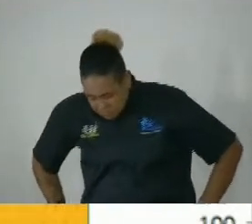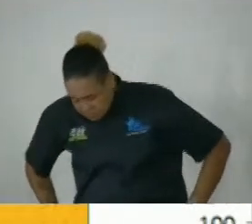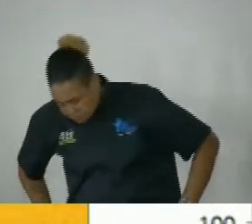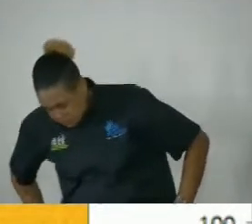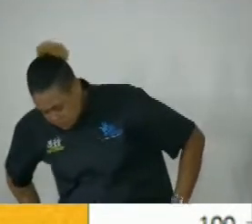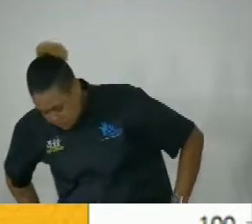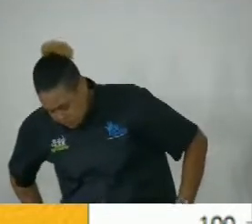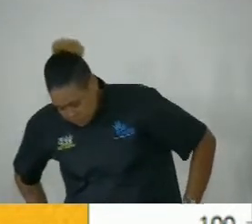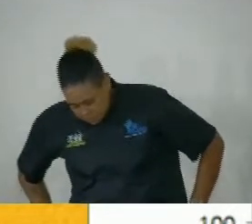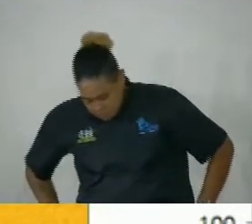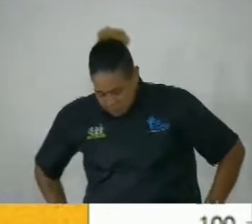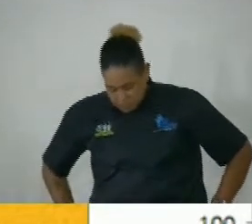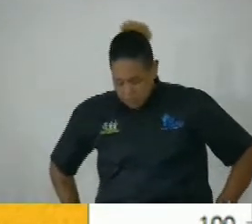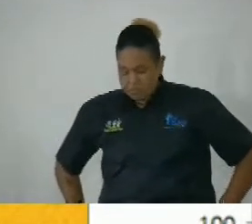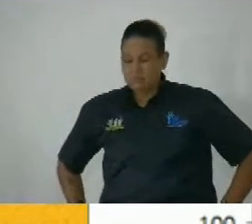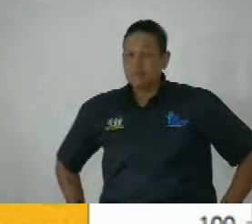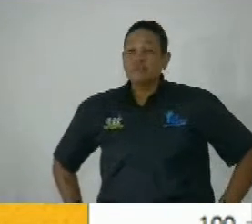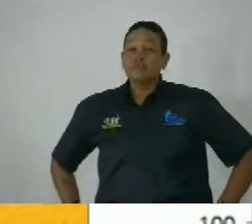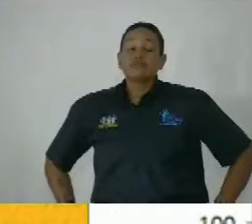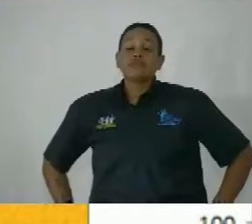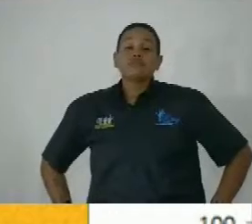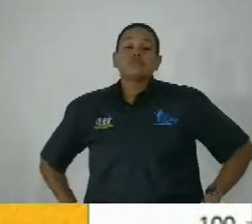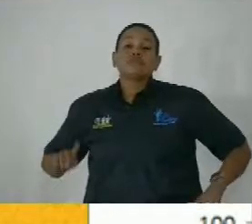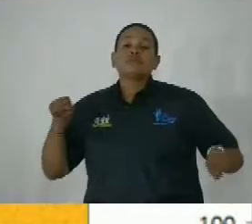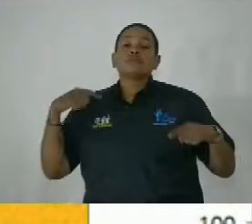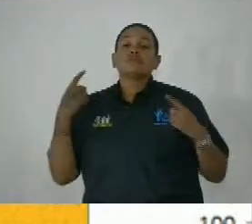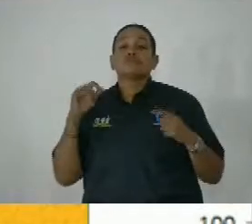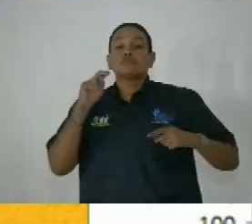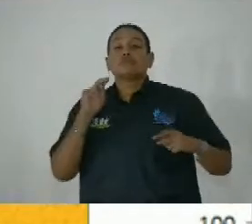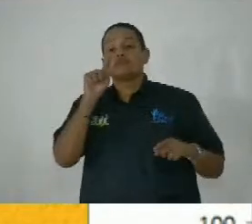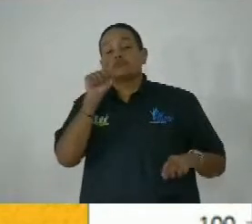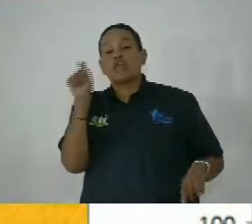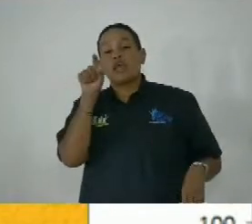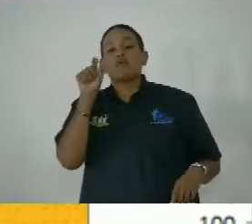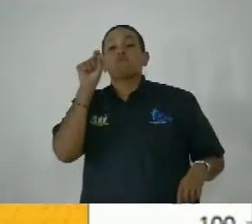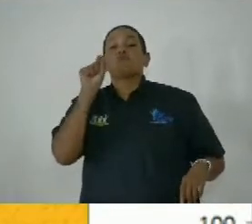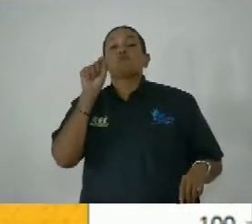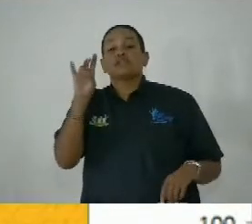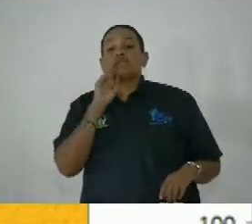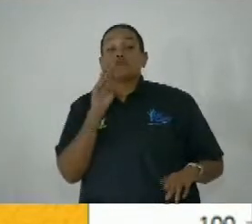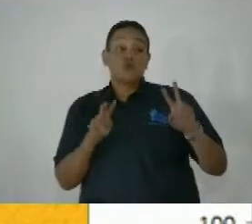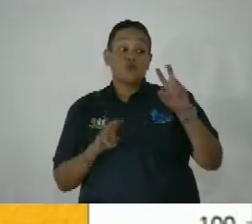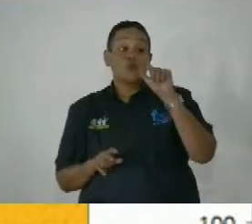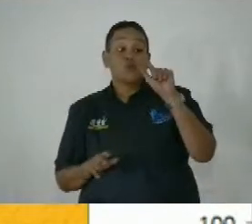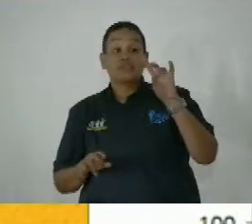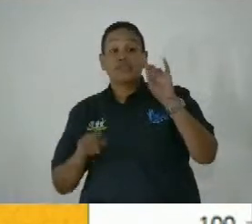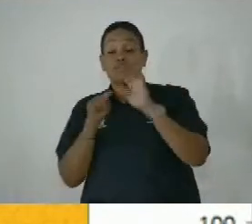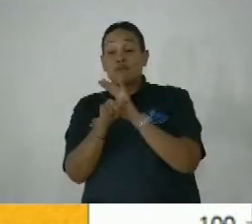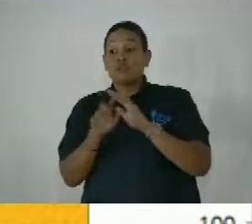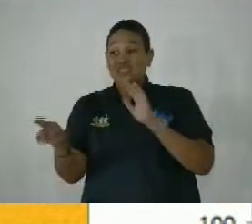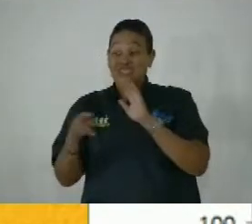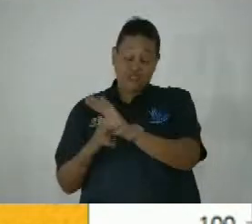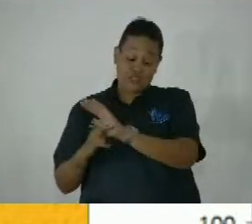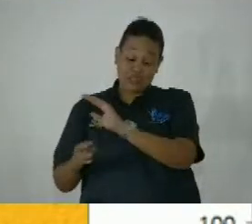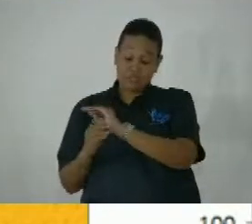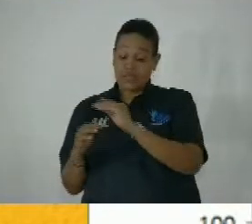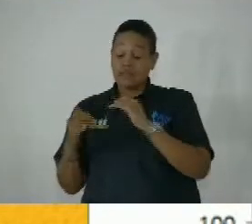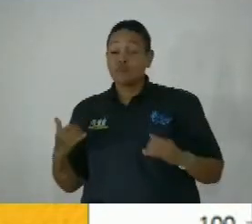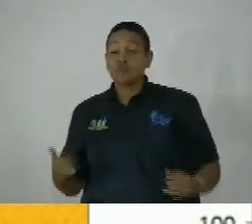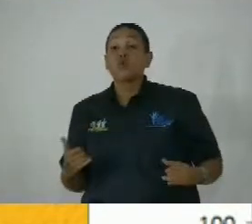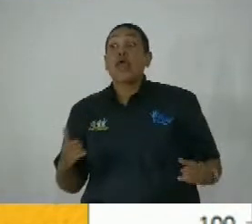You'll also, so far this year, January 1 to April 27, there have been 227 murders. This represents,